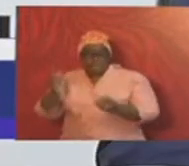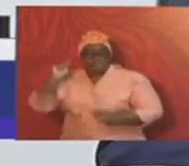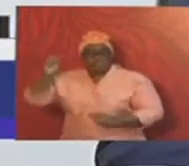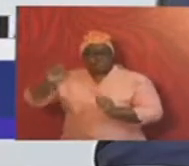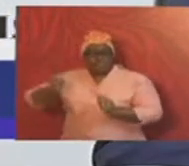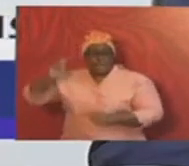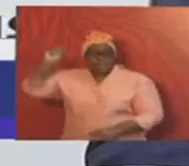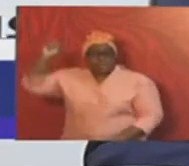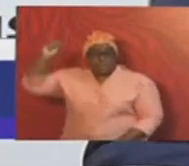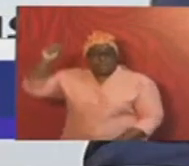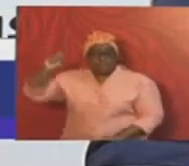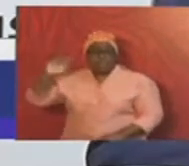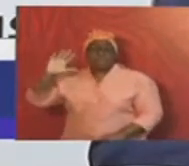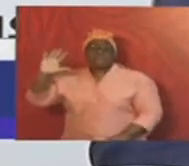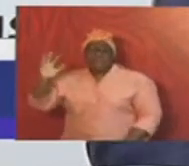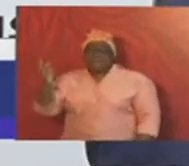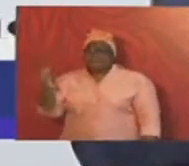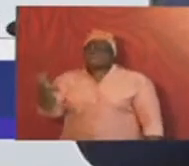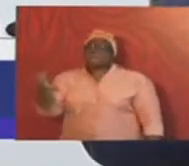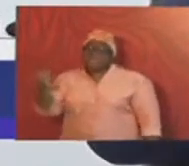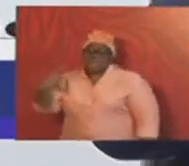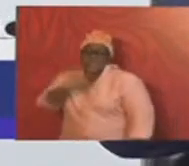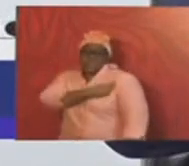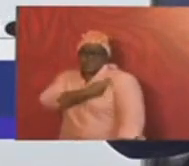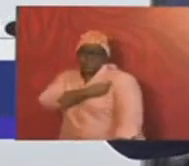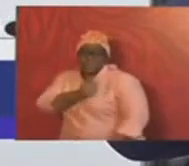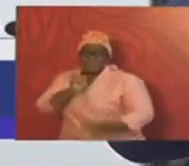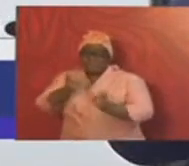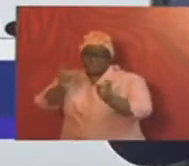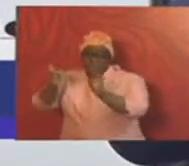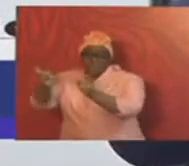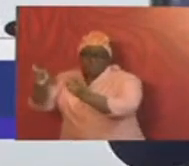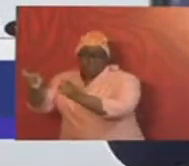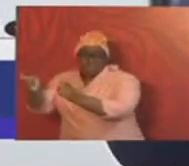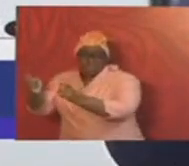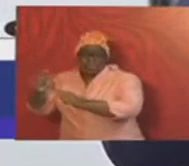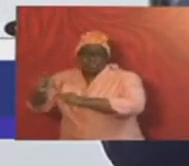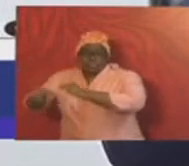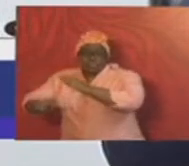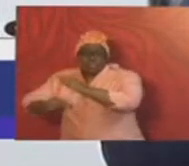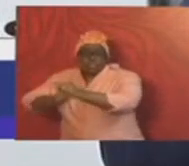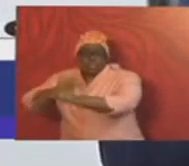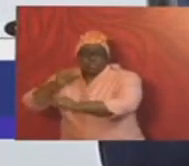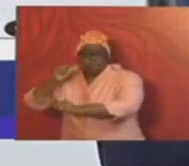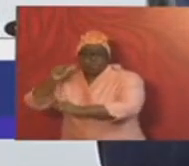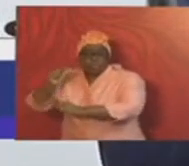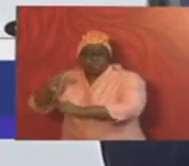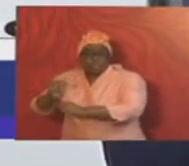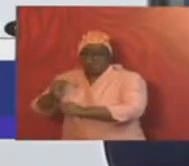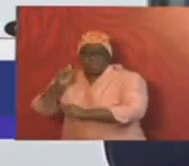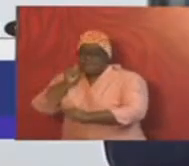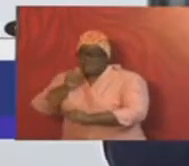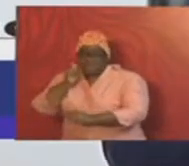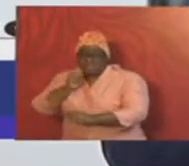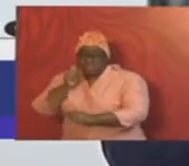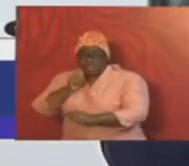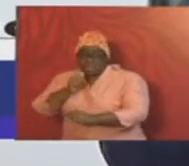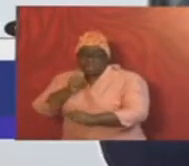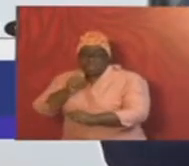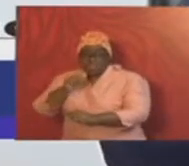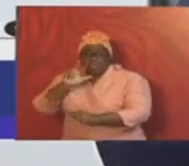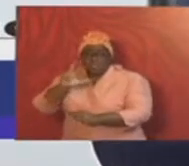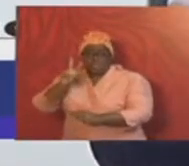million shots a day. And when these terms about experimental